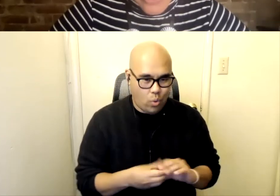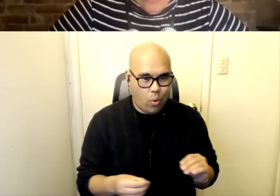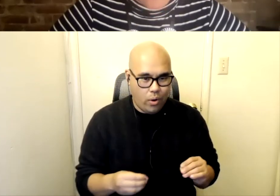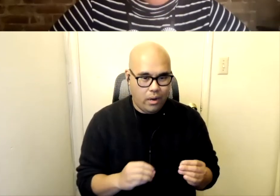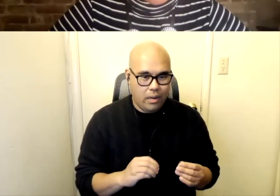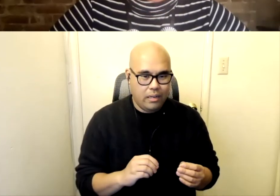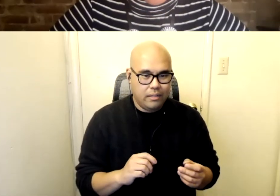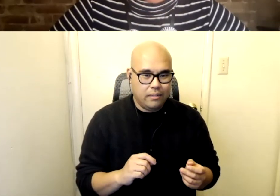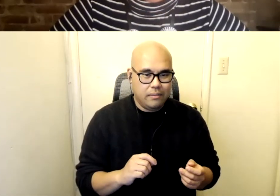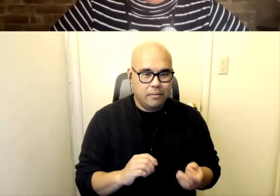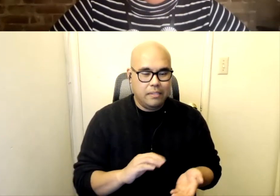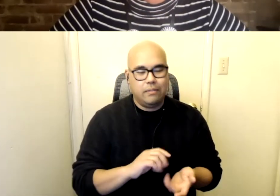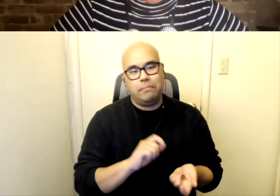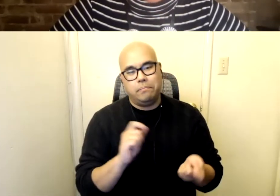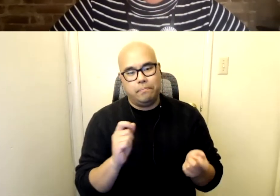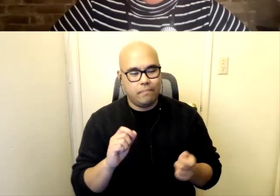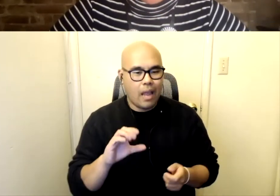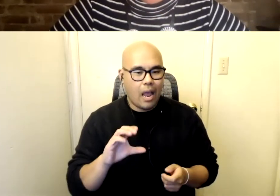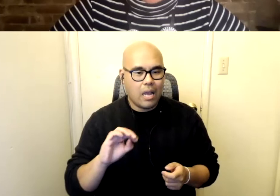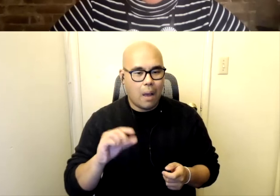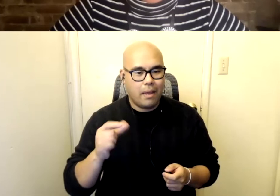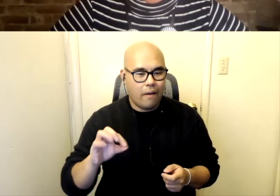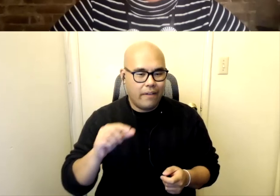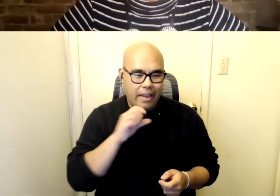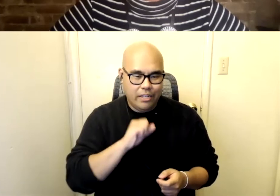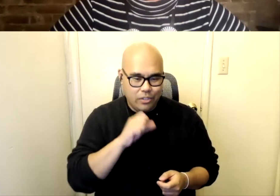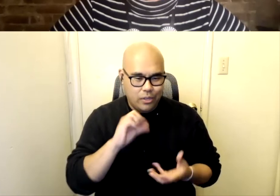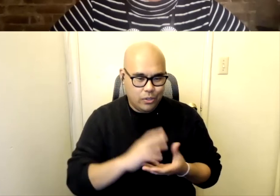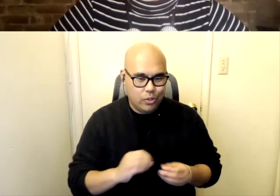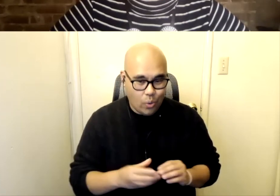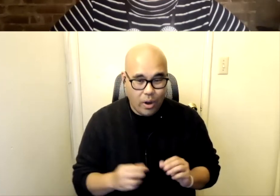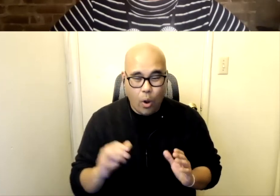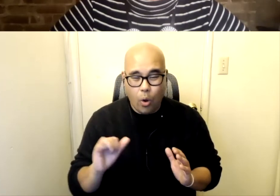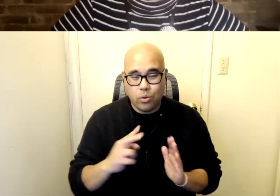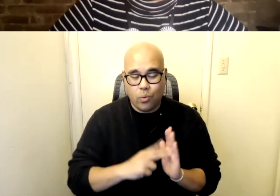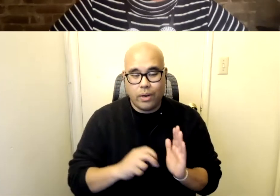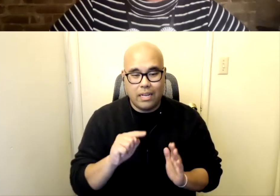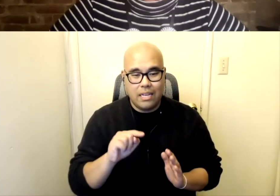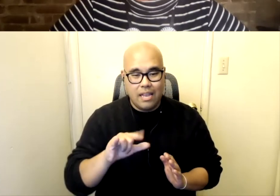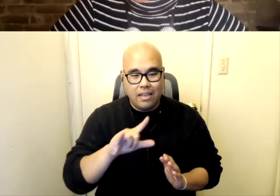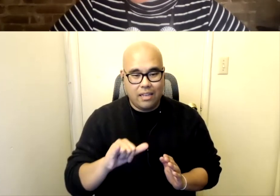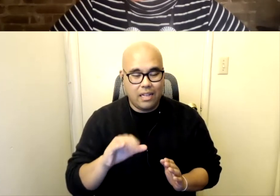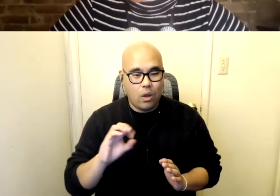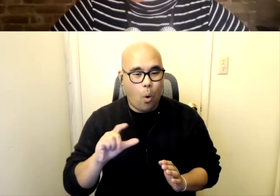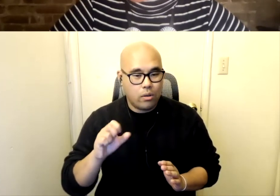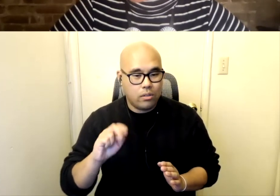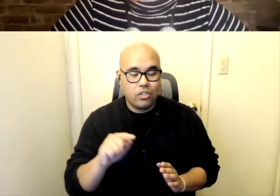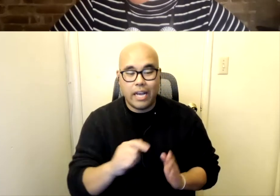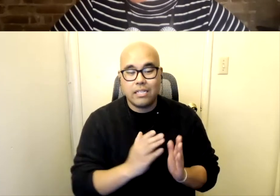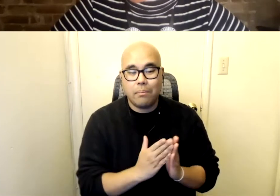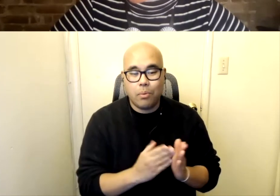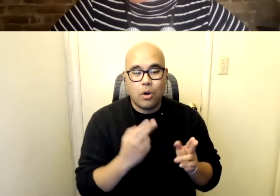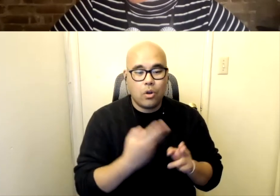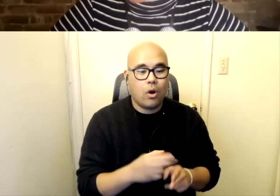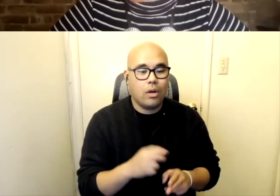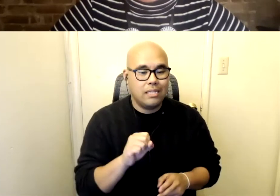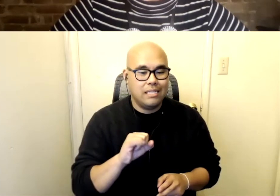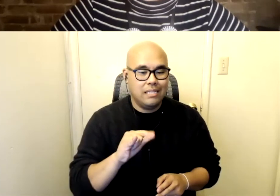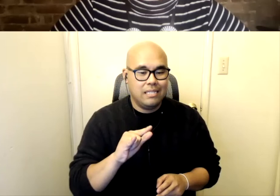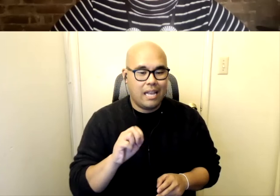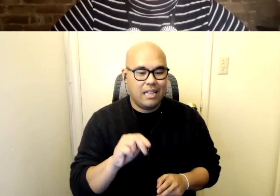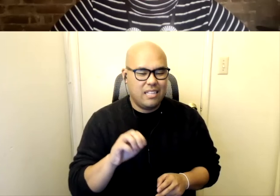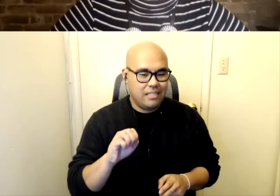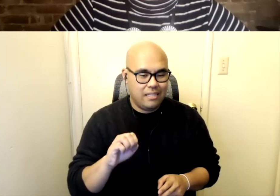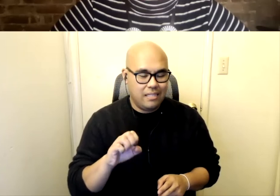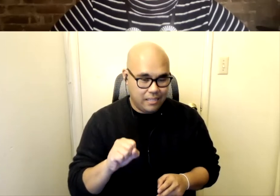have also been reading a lot of Tilly Olson, who I find quite interesting. She has this book called Silences. I'm interested broadly in